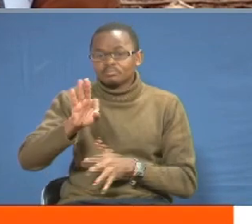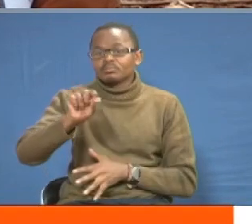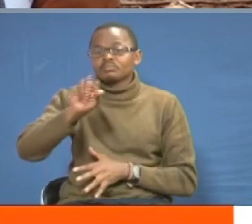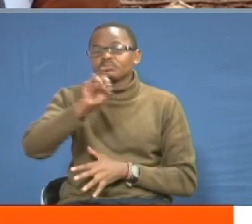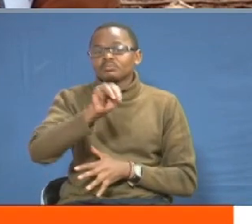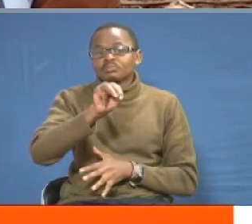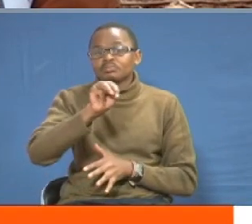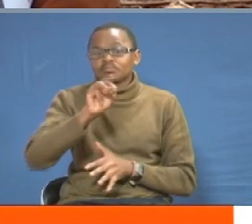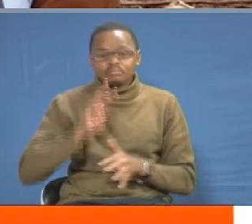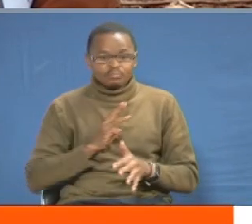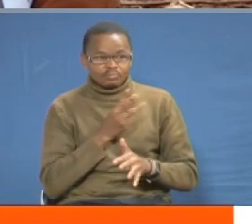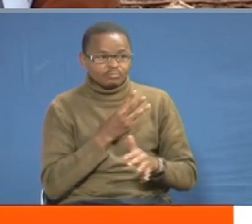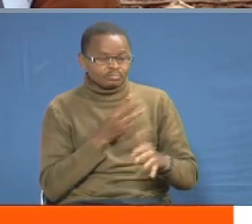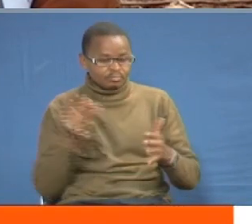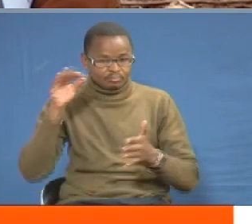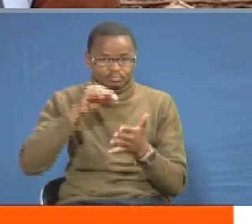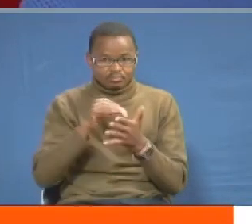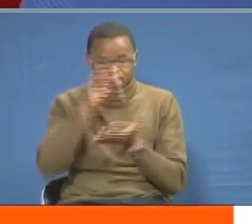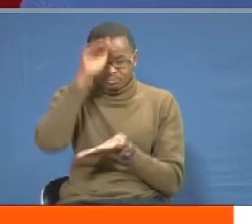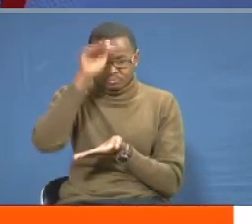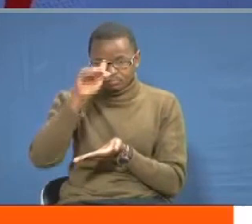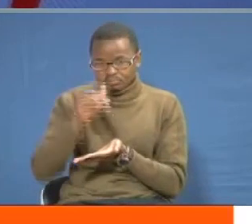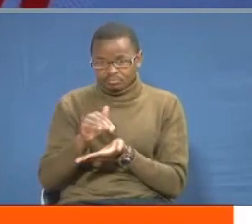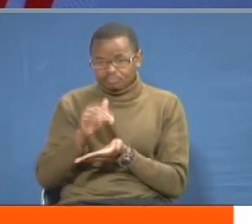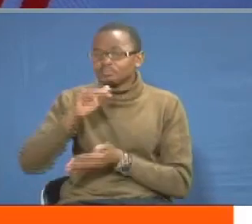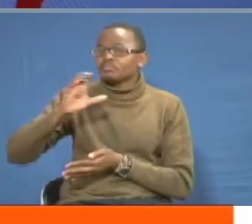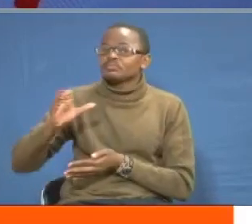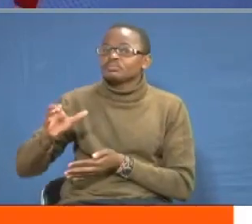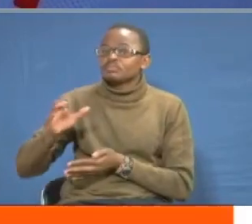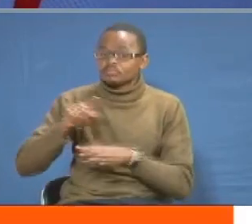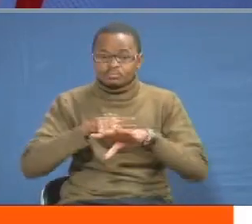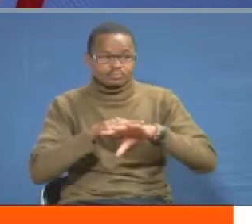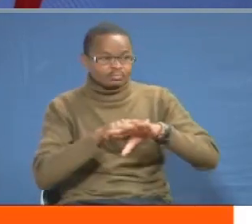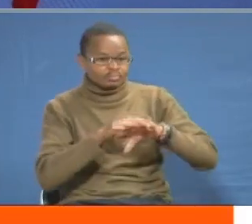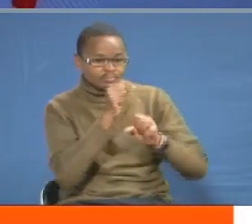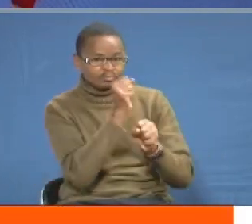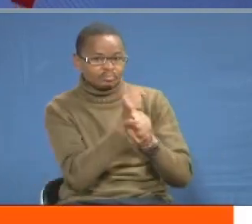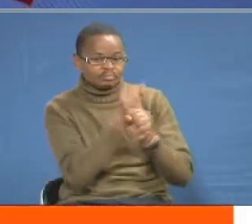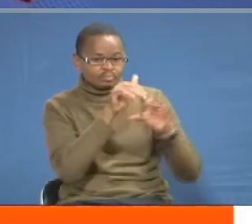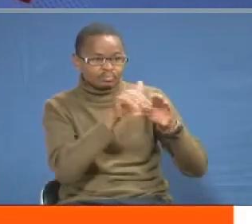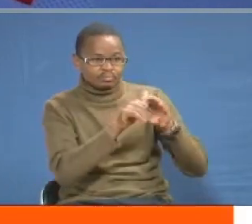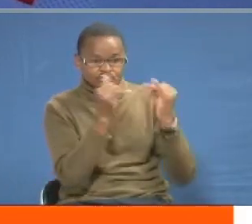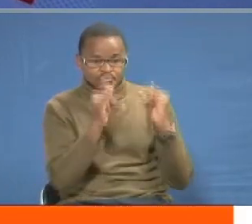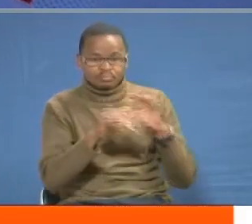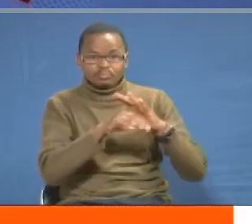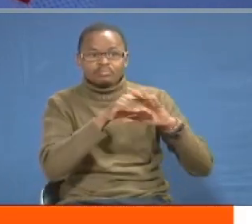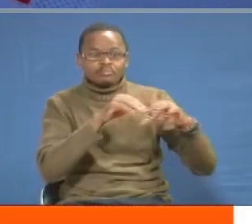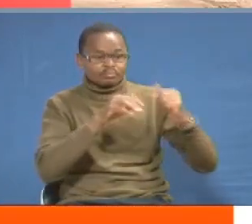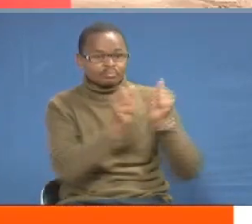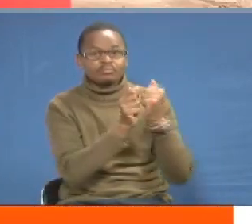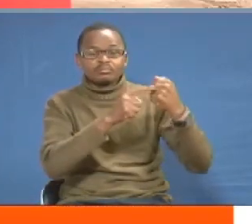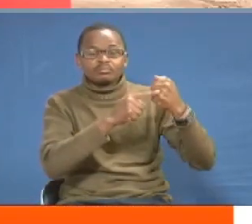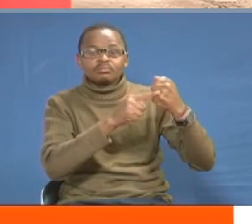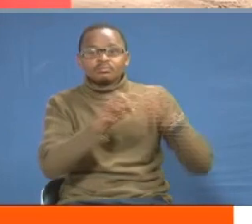on FGM. Then we again narrowed down on the counties at that time that we were working in, and out of